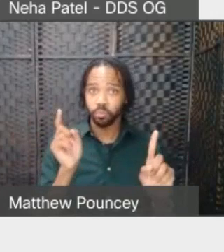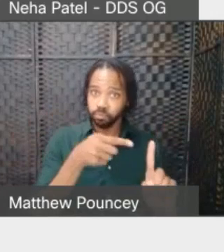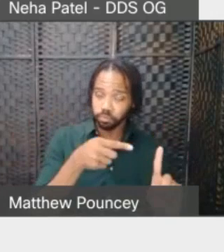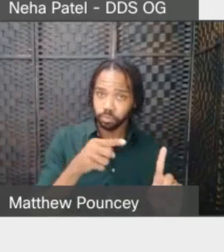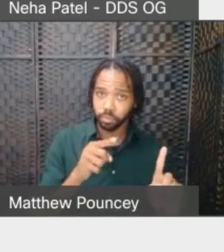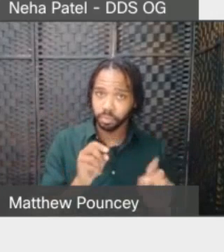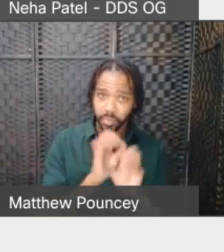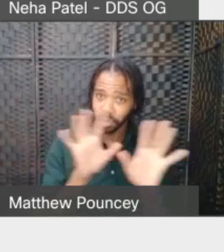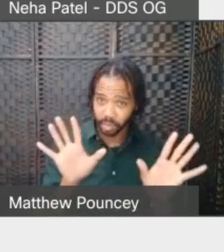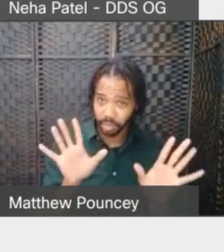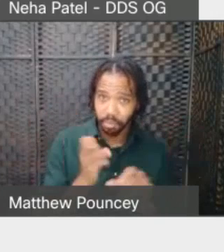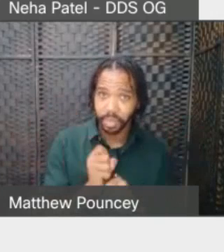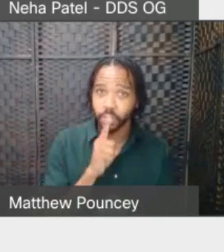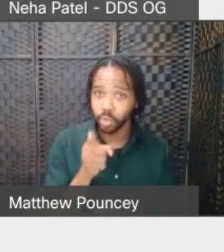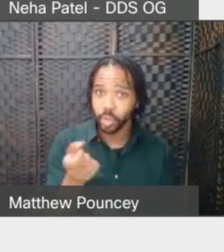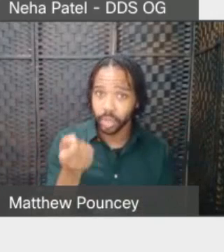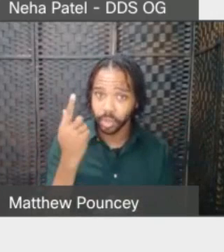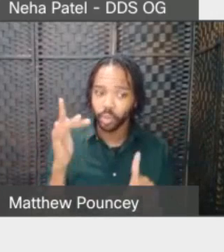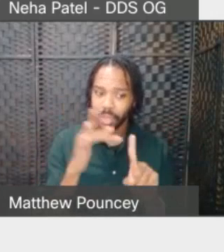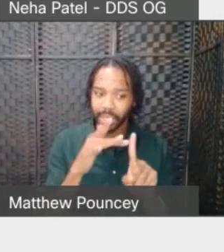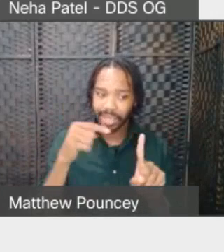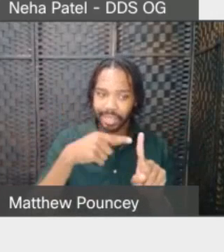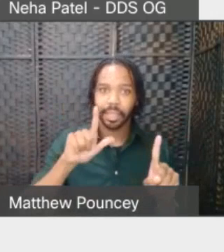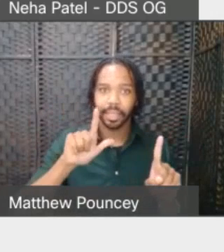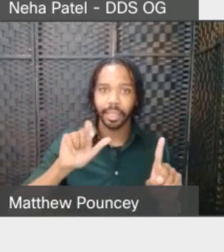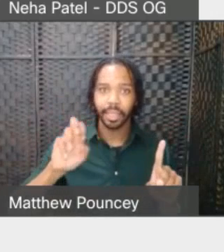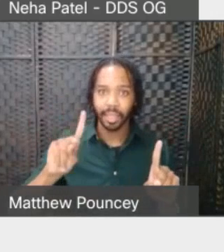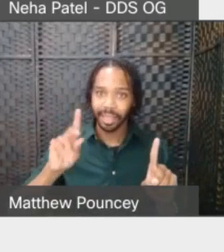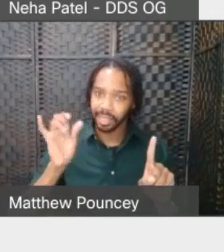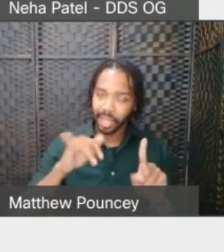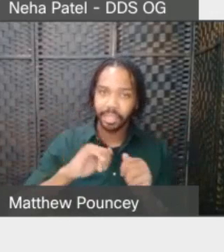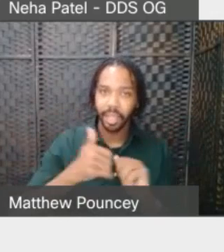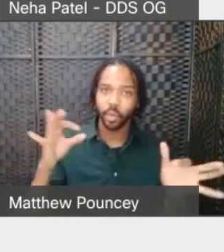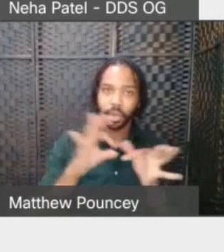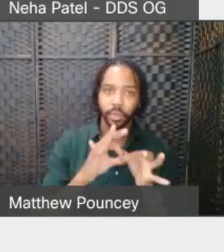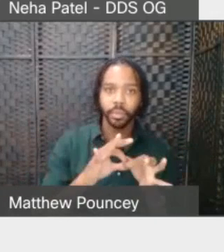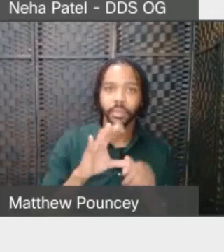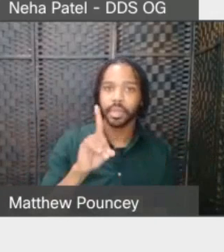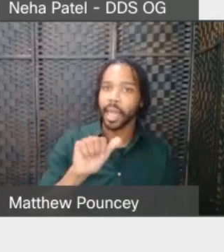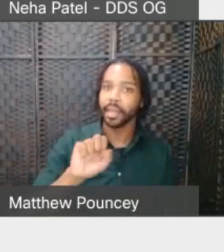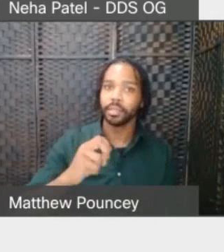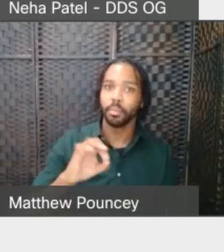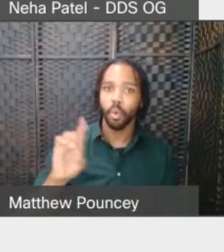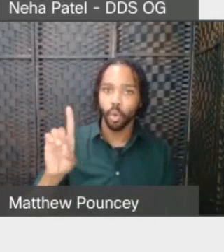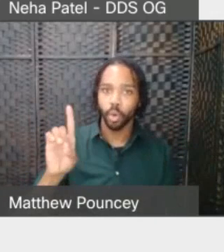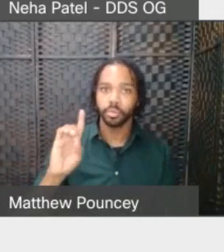Just want to make sure that you understand. You go to the link, and that's how you will first request your exemption.